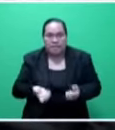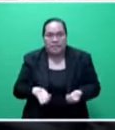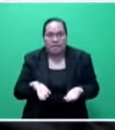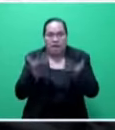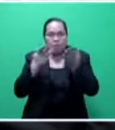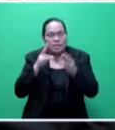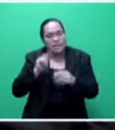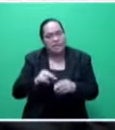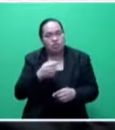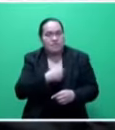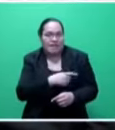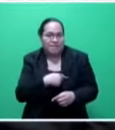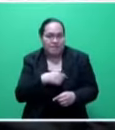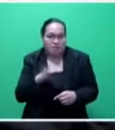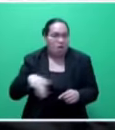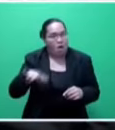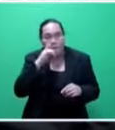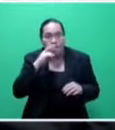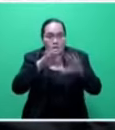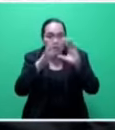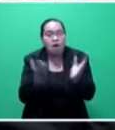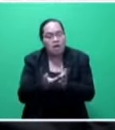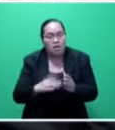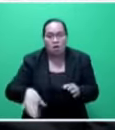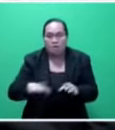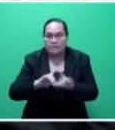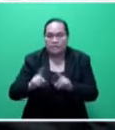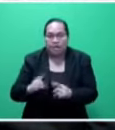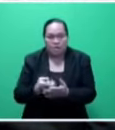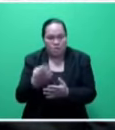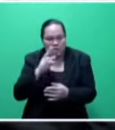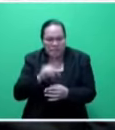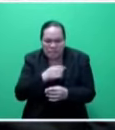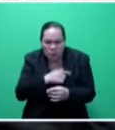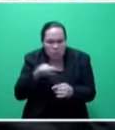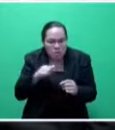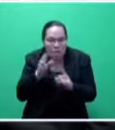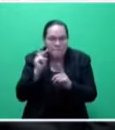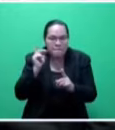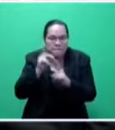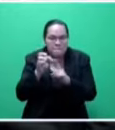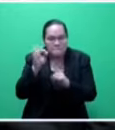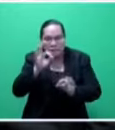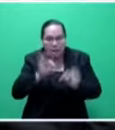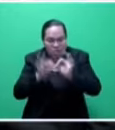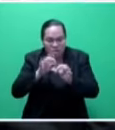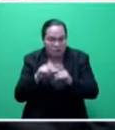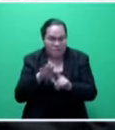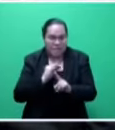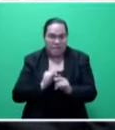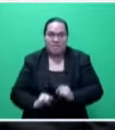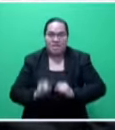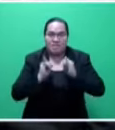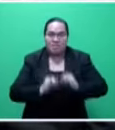for sacrifice on everybody in the world and in all economies. There will have to be a sacrifice on us as individual citizens. There will